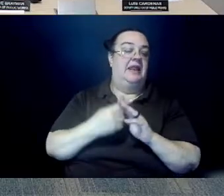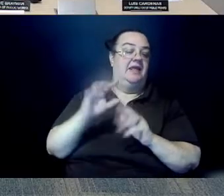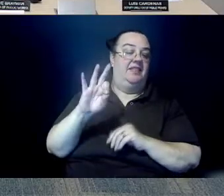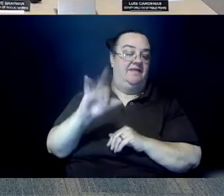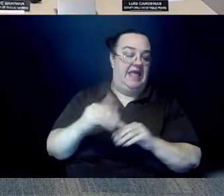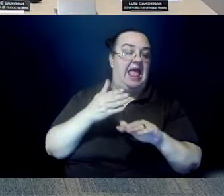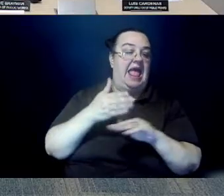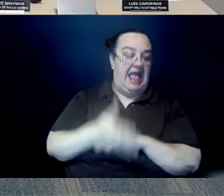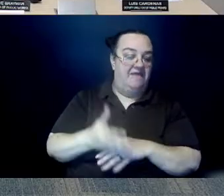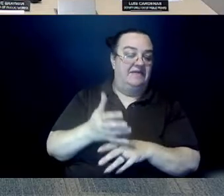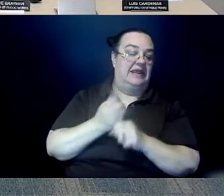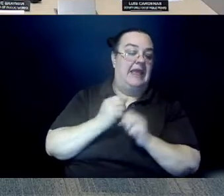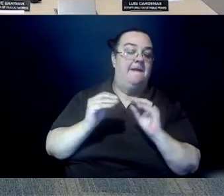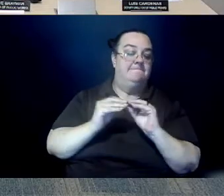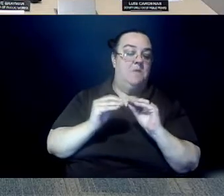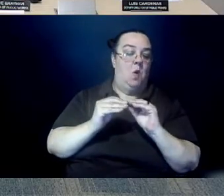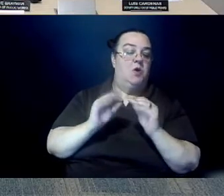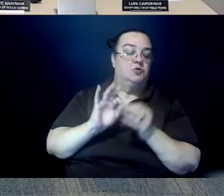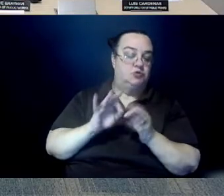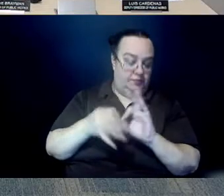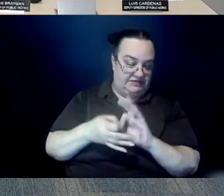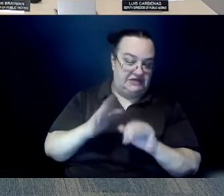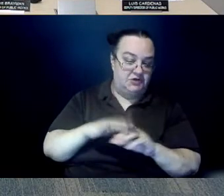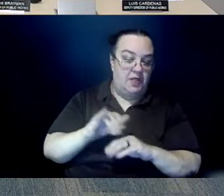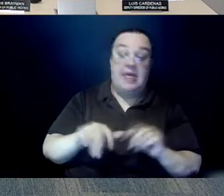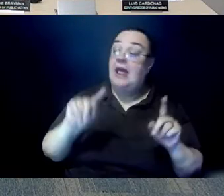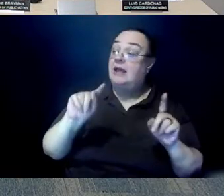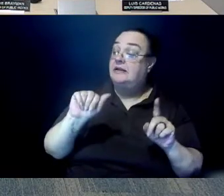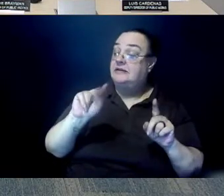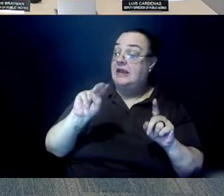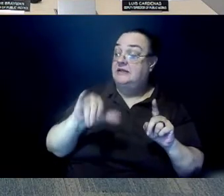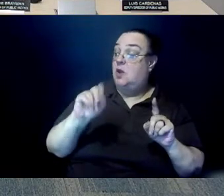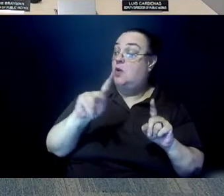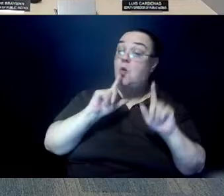more interpretation of it. Over. Wonderful, thank you.